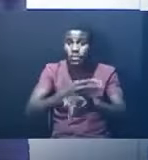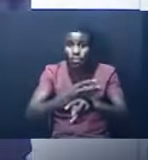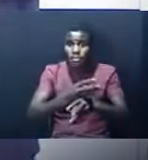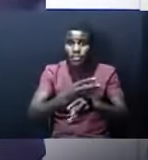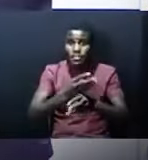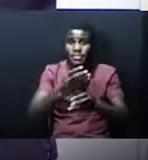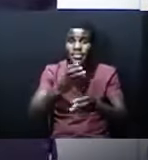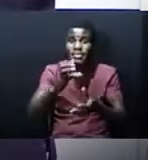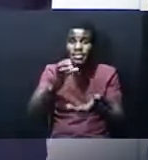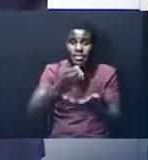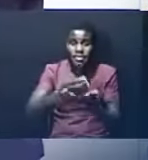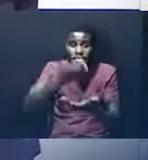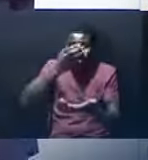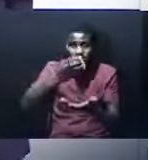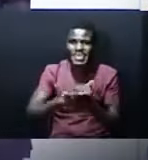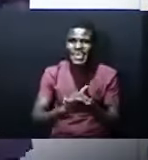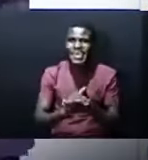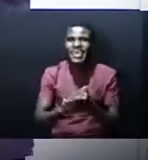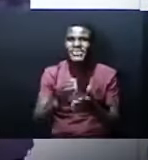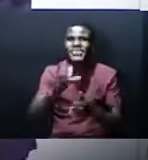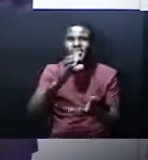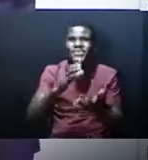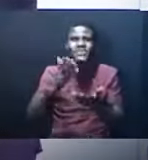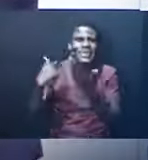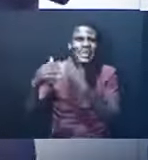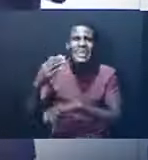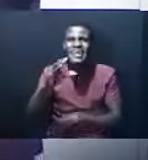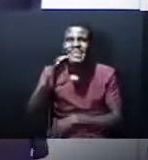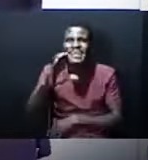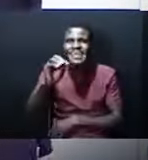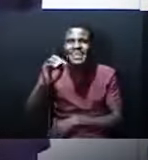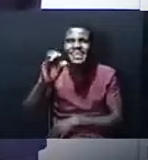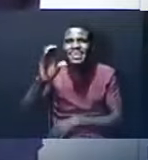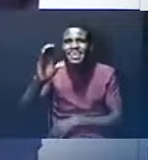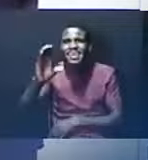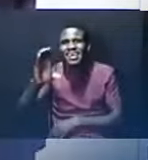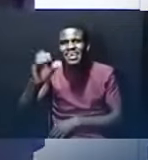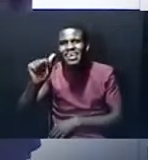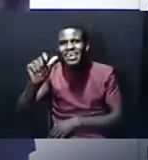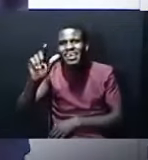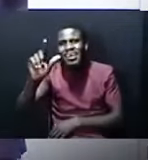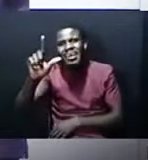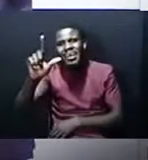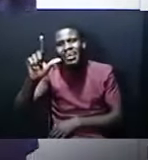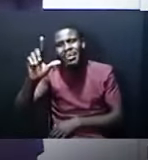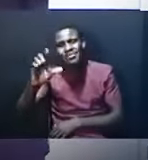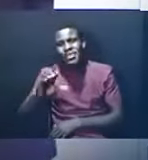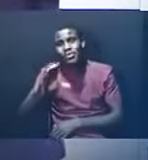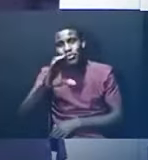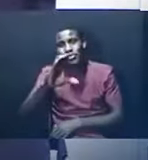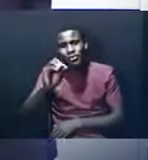there was this Coca-Cola advert. We are saying that Coca-Cola advert be a